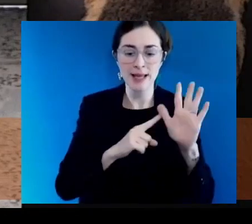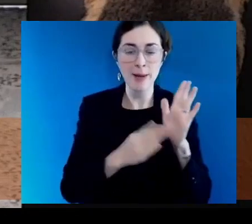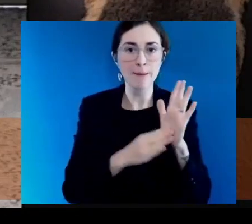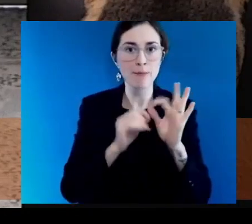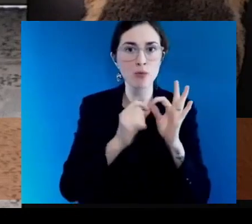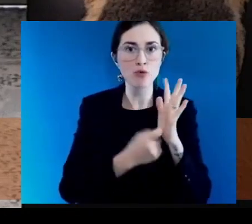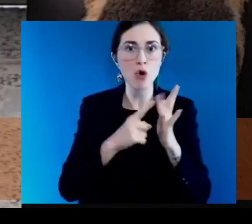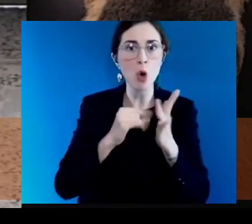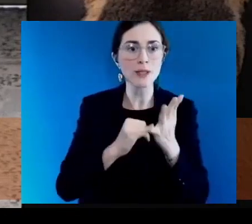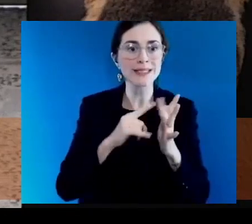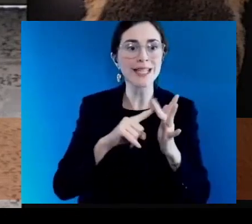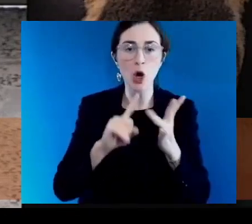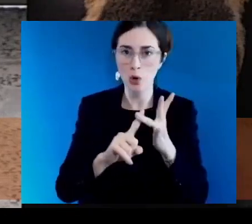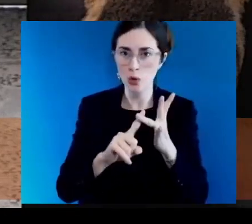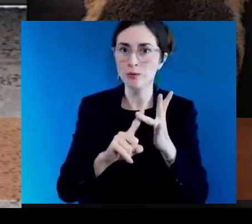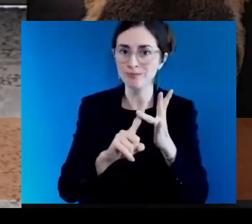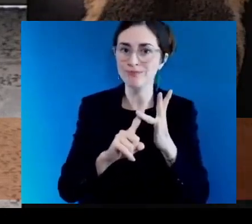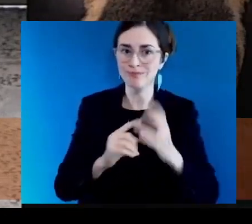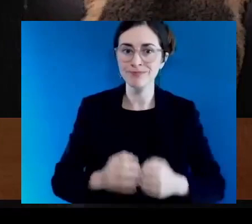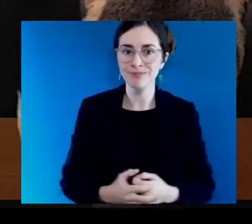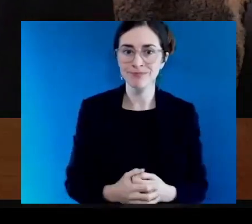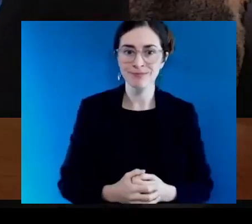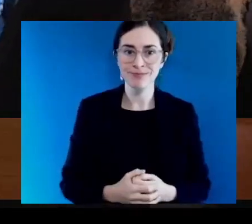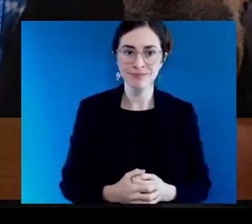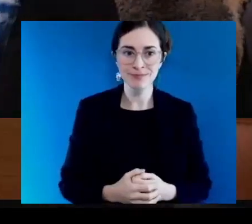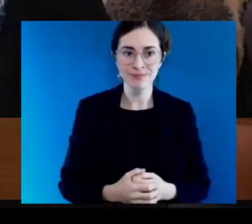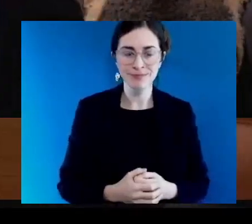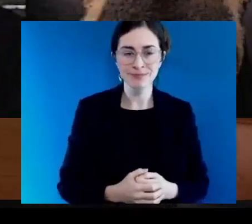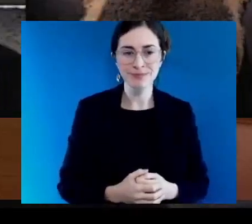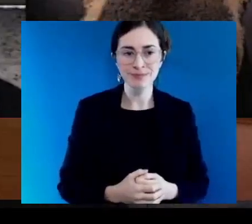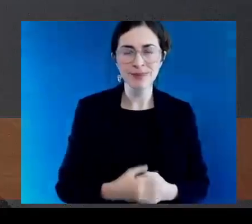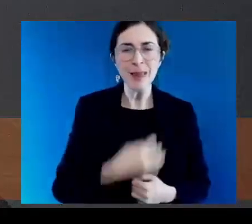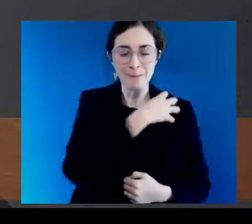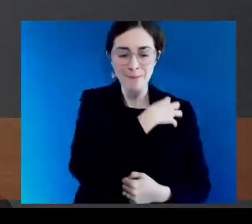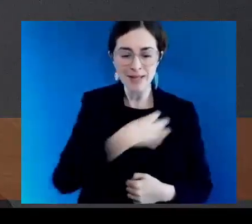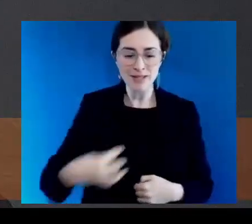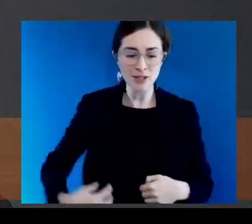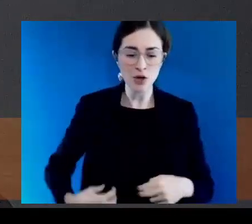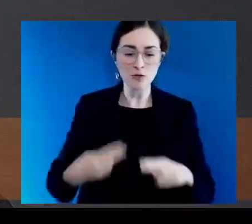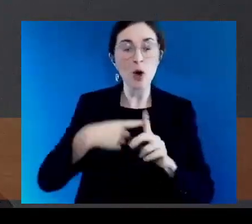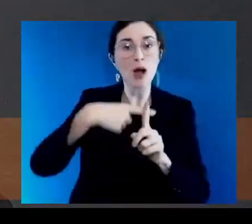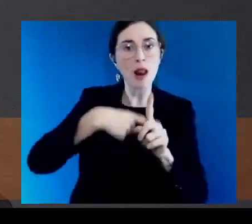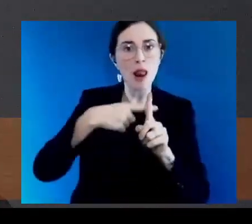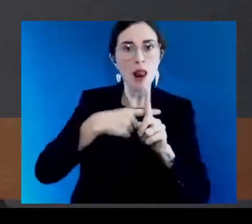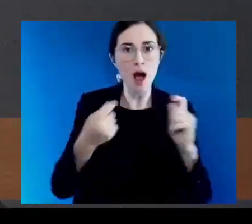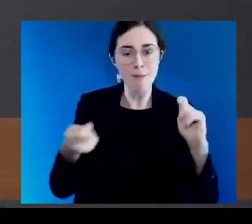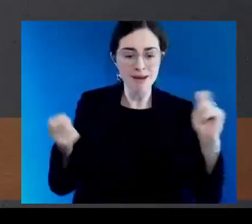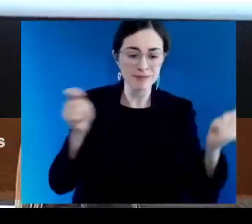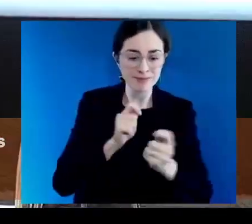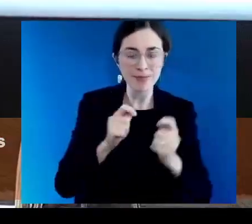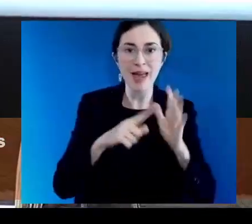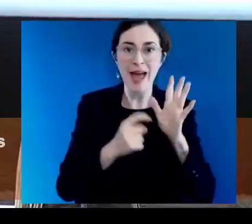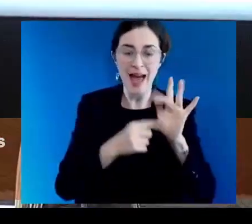and Energy and Resources. Thank you. Welcome, Minister.